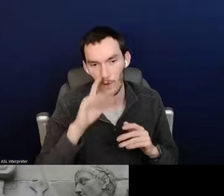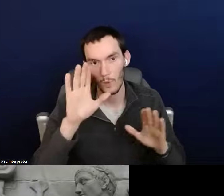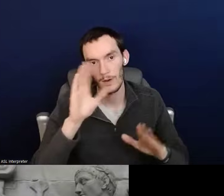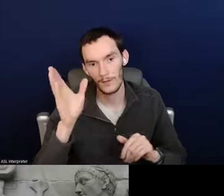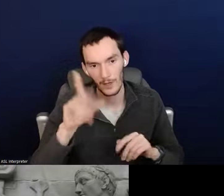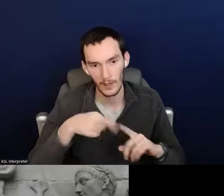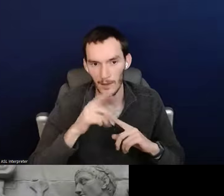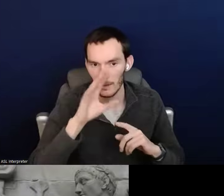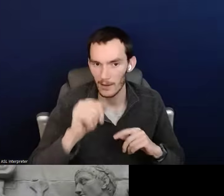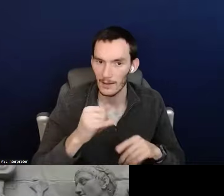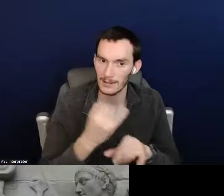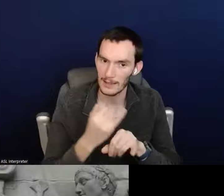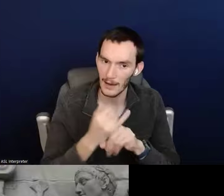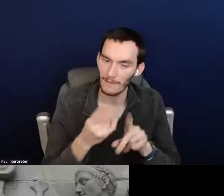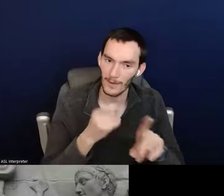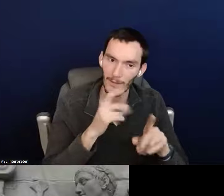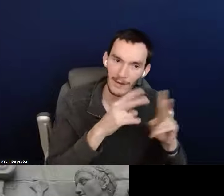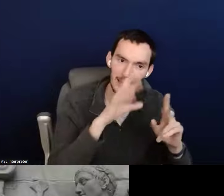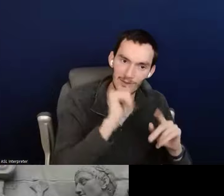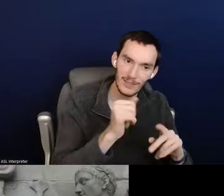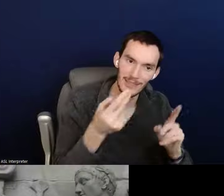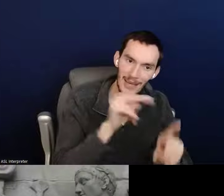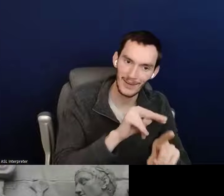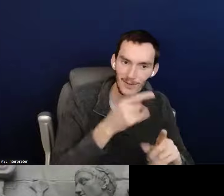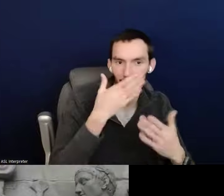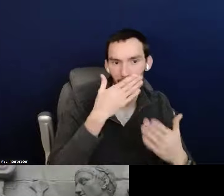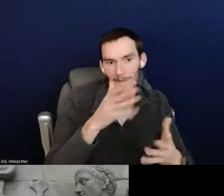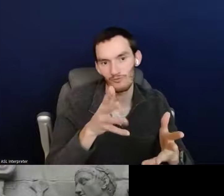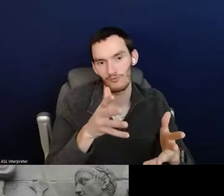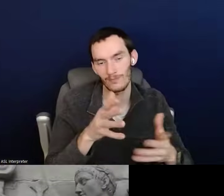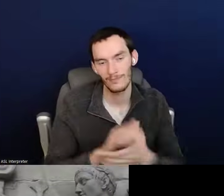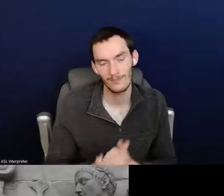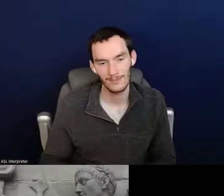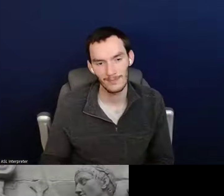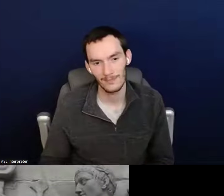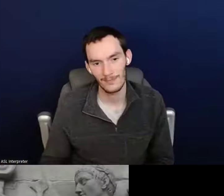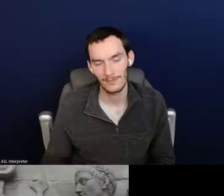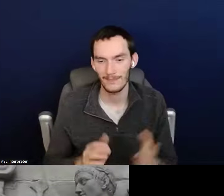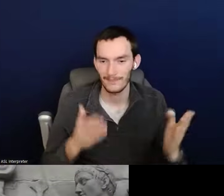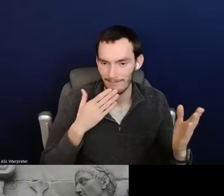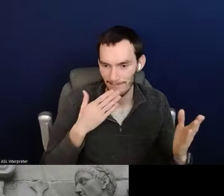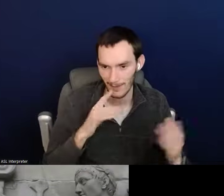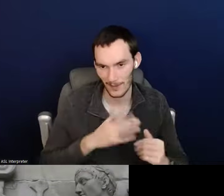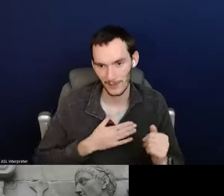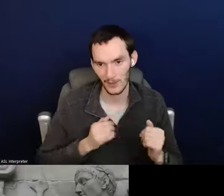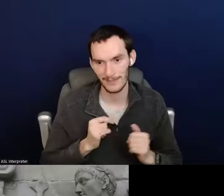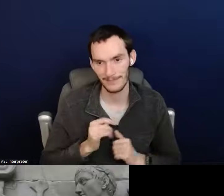very interesting site from a very interesting angle. So thank you very much. Thank you so much. I really appreciate all of you.